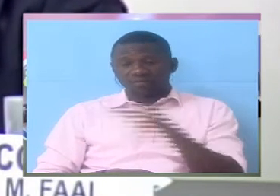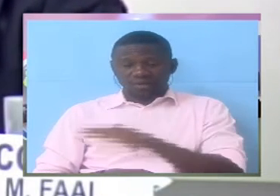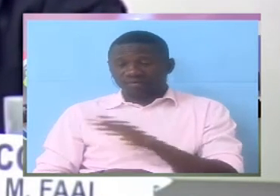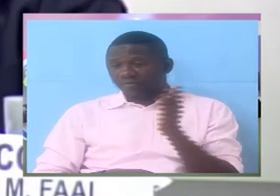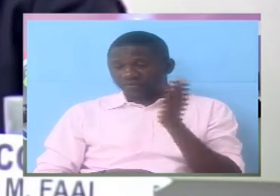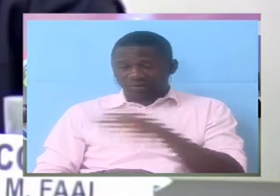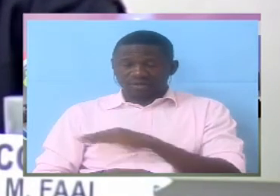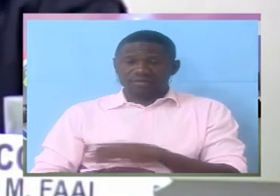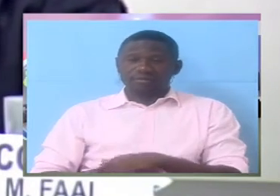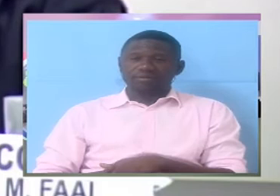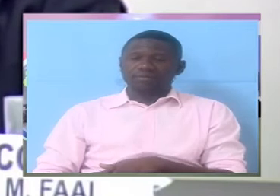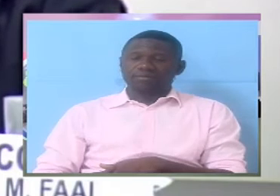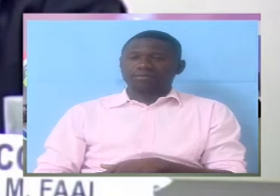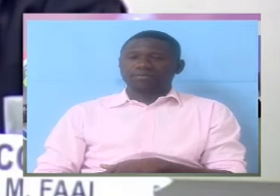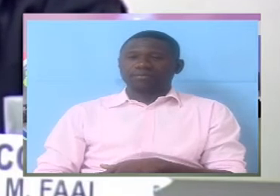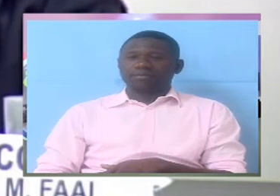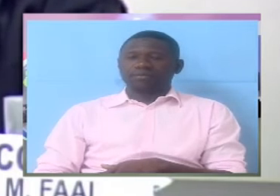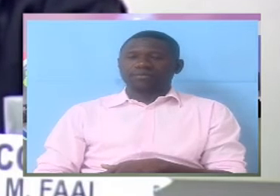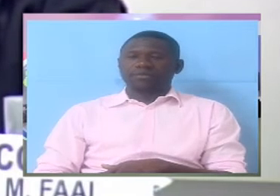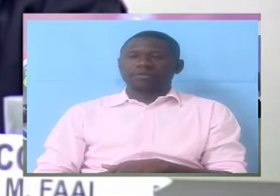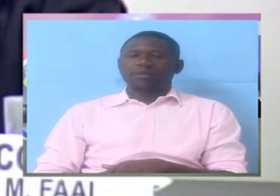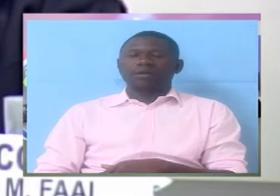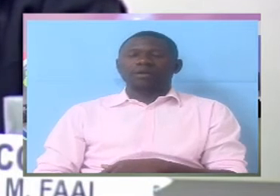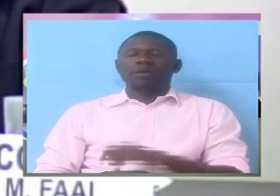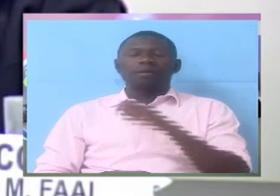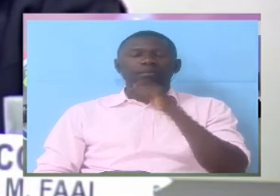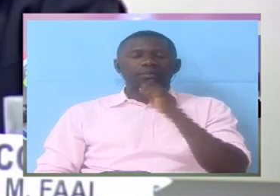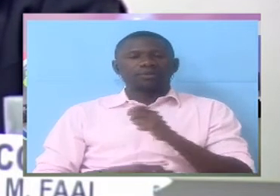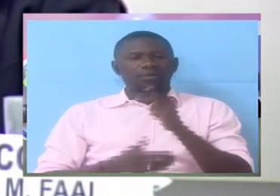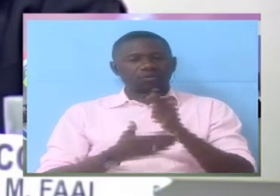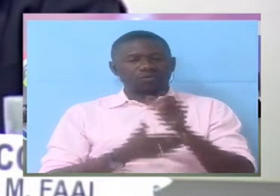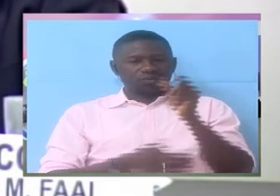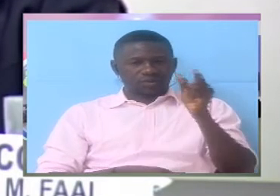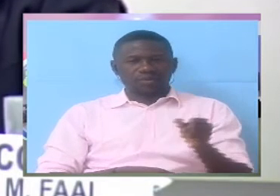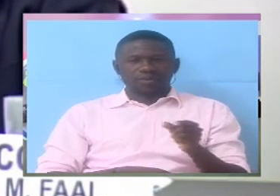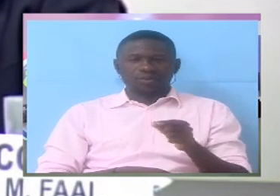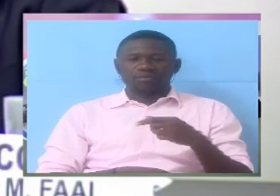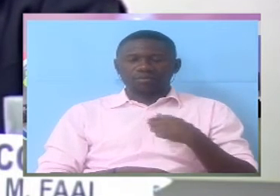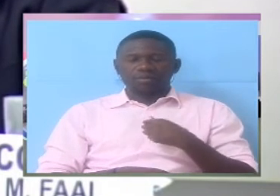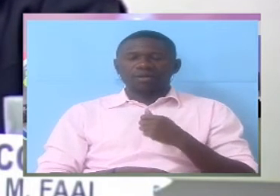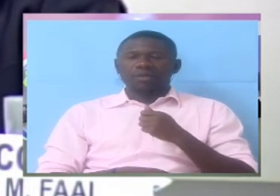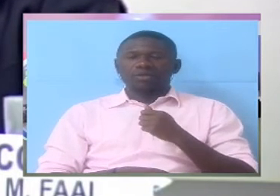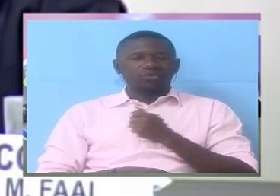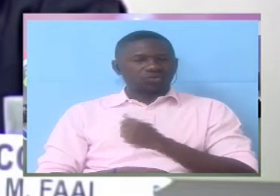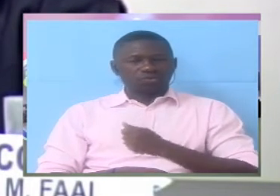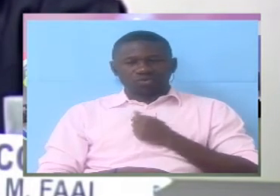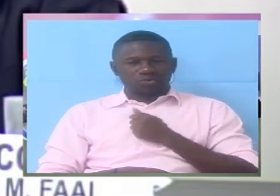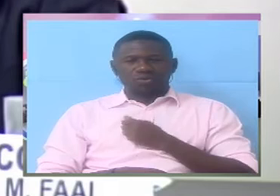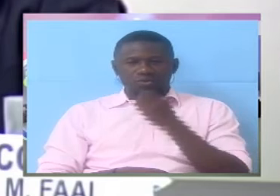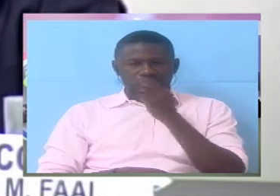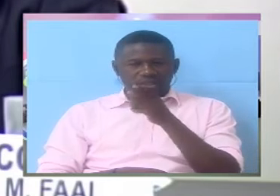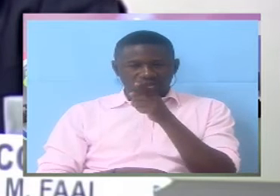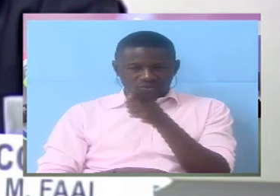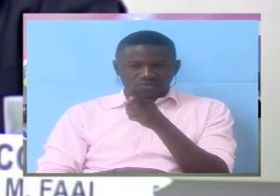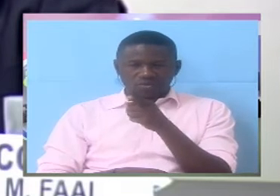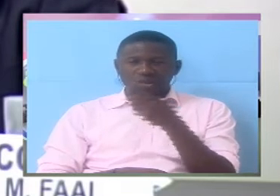you, if there is anyone lying about this, it's